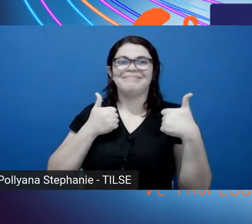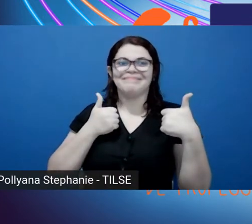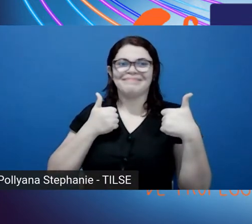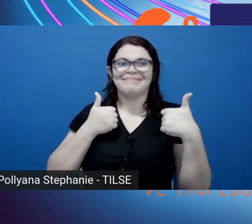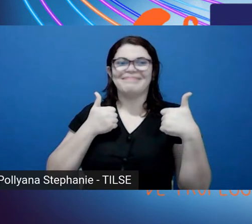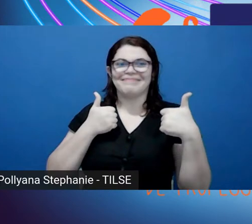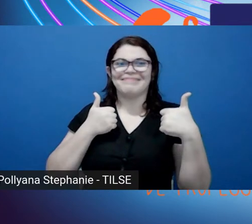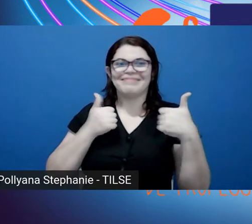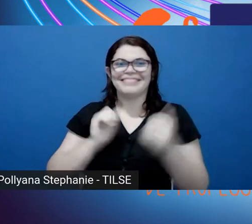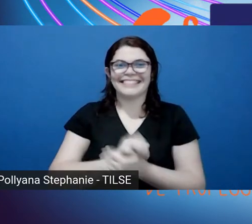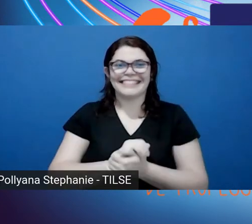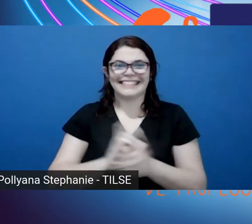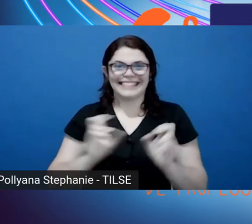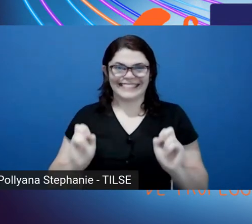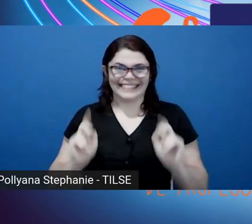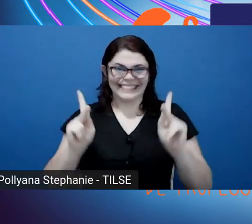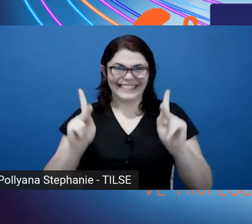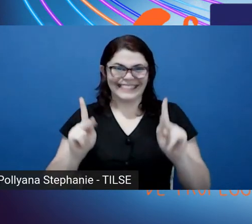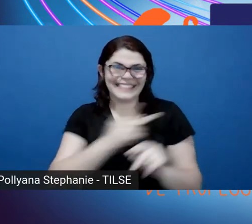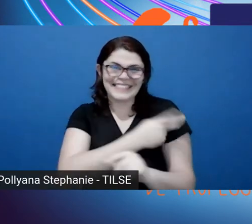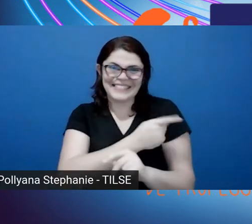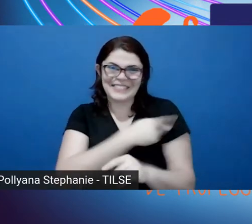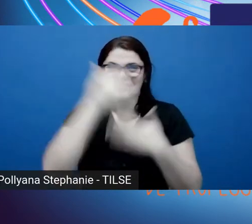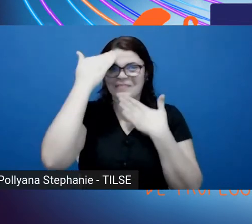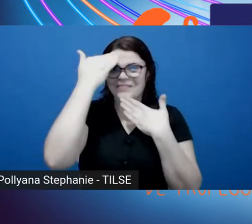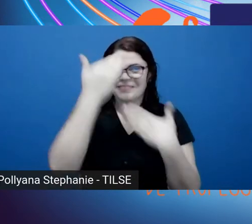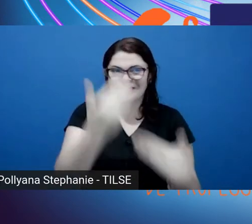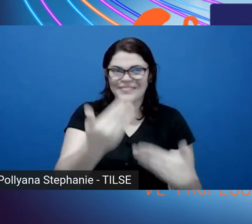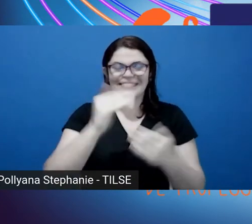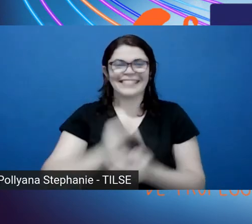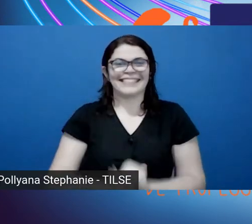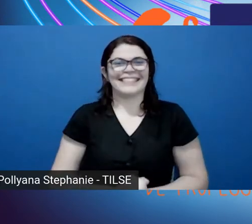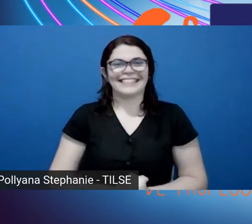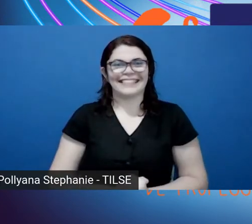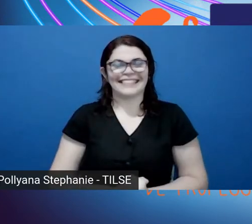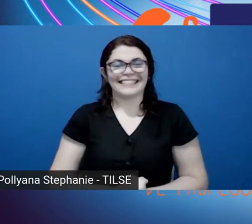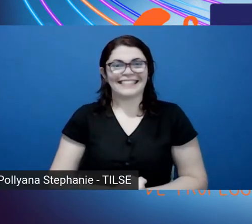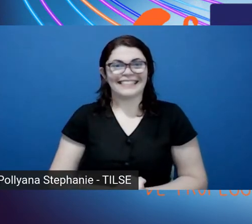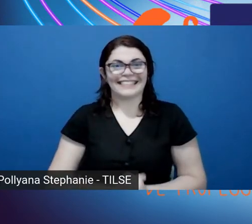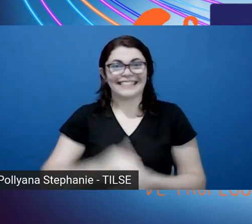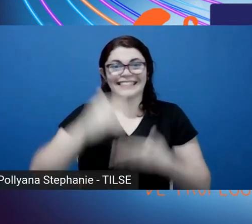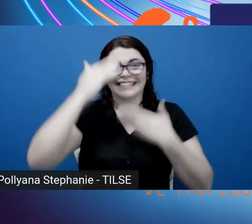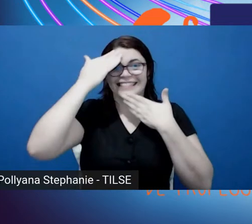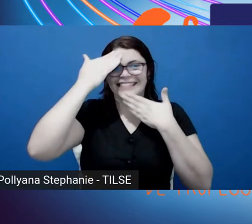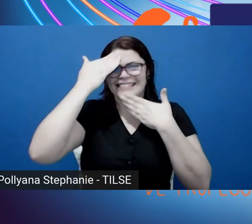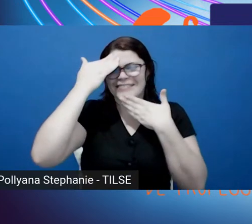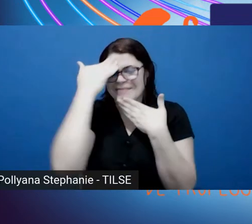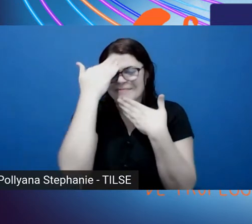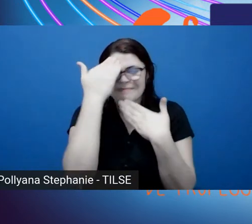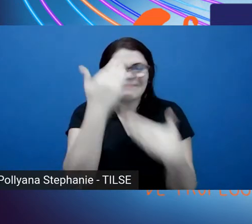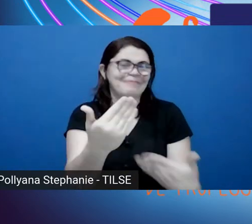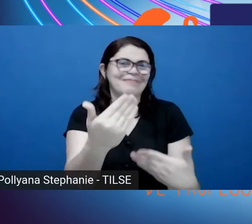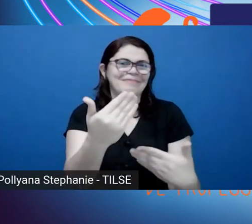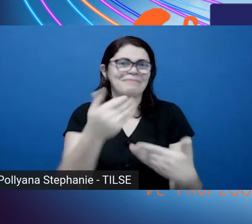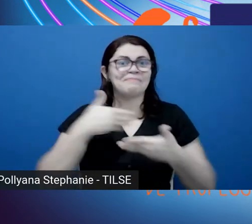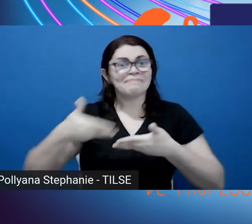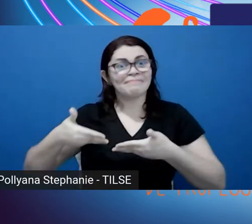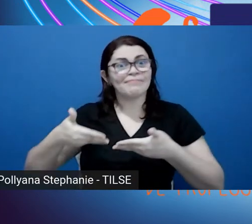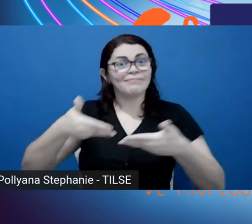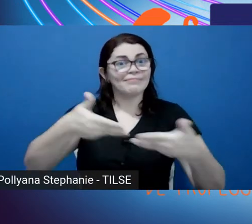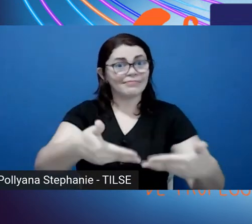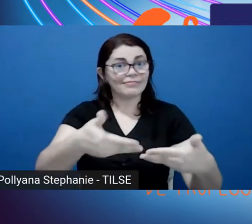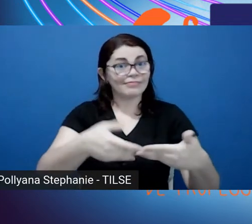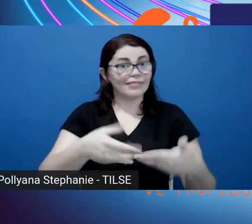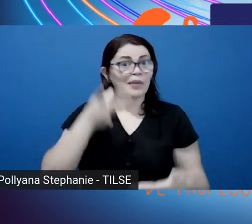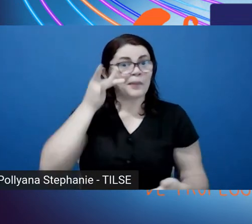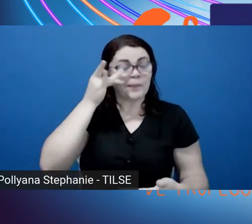Yes? Okay, Pollyanna, thank you so much. Thank you so much for the invitation to be